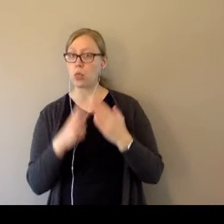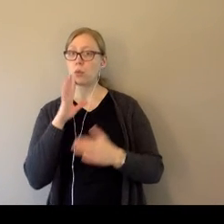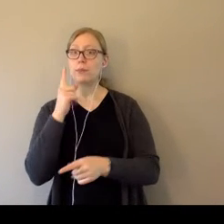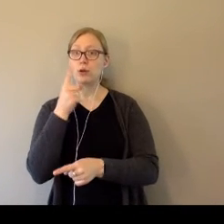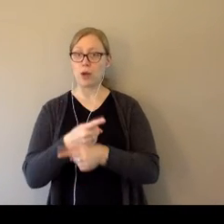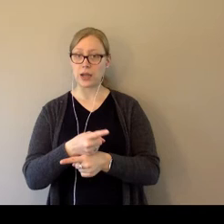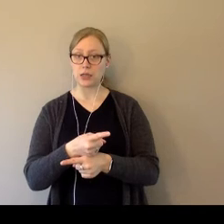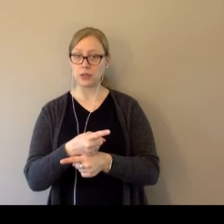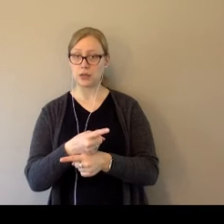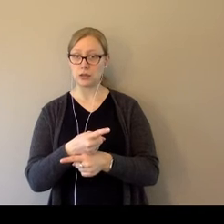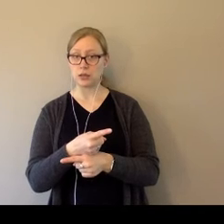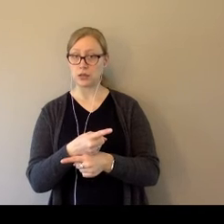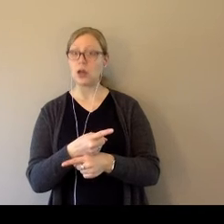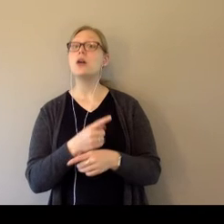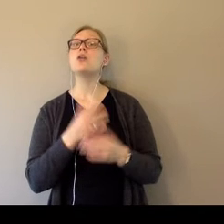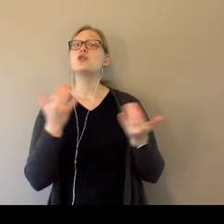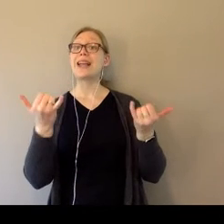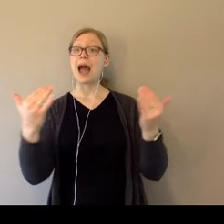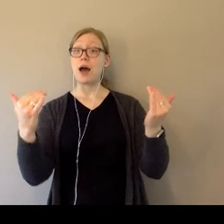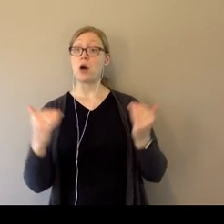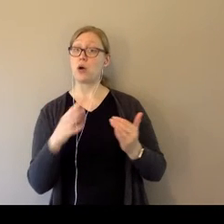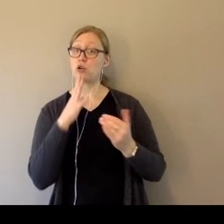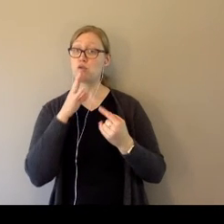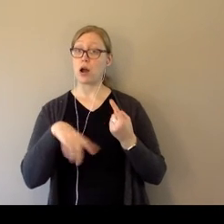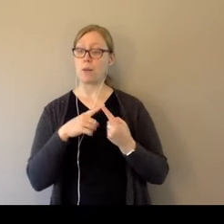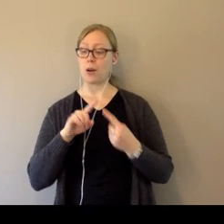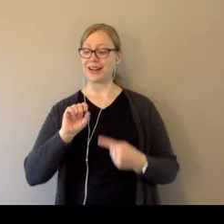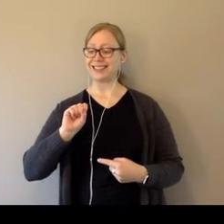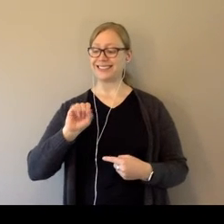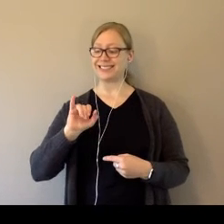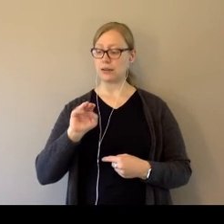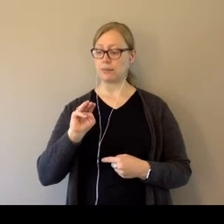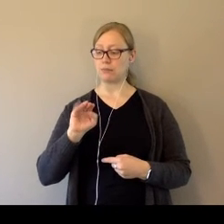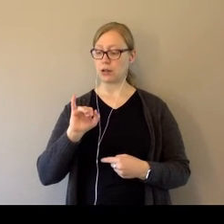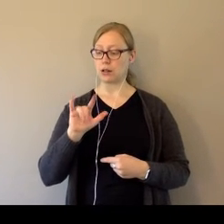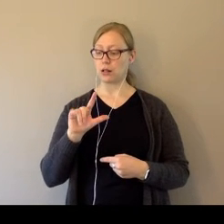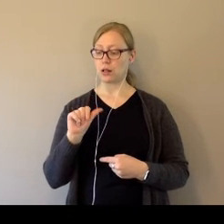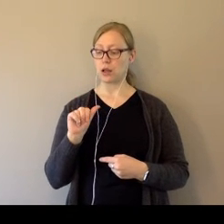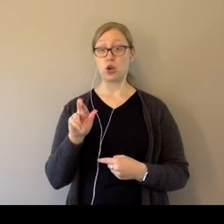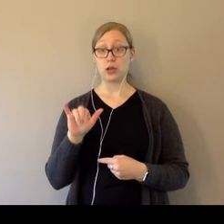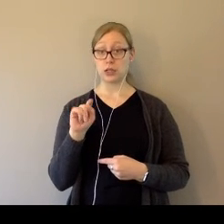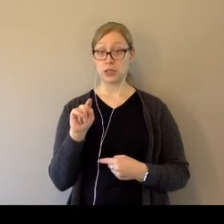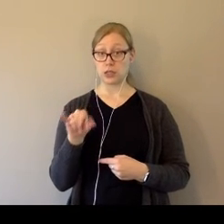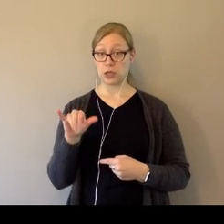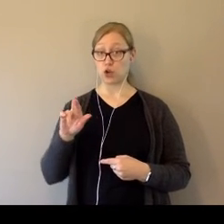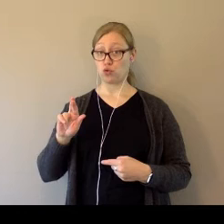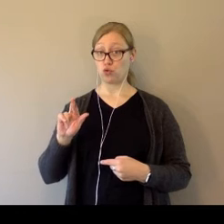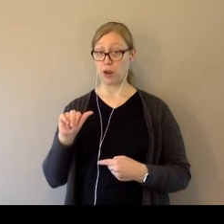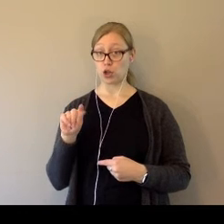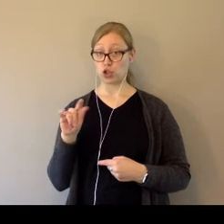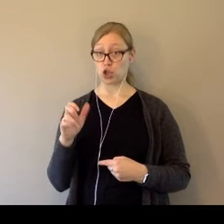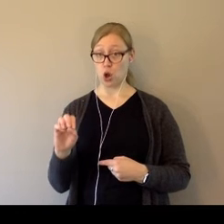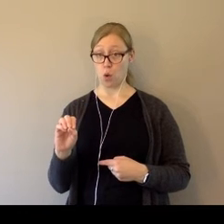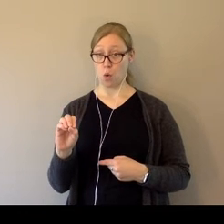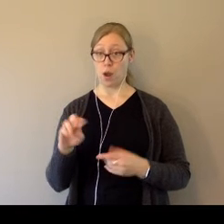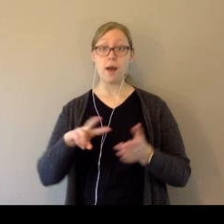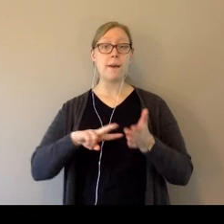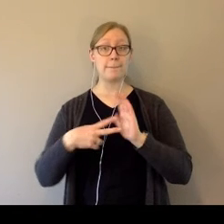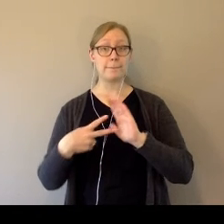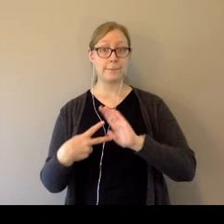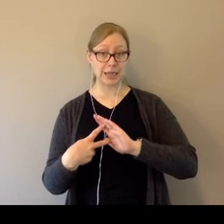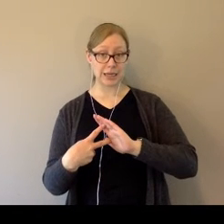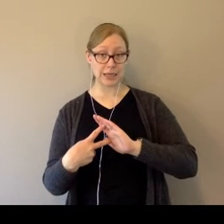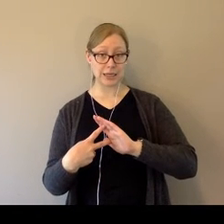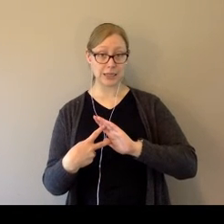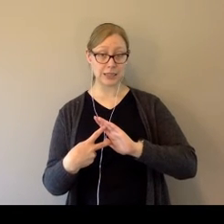ratio that we just discussed about the lengths of the corresponding sides of two similar polygons. So if I talk about the